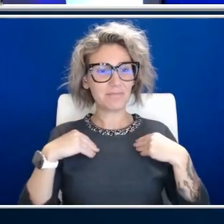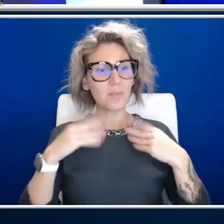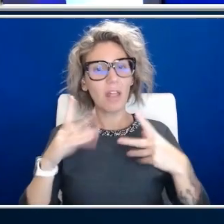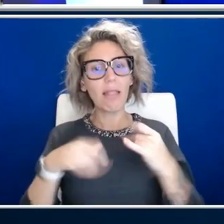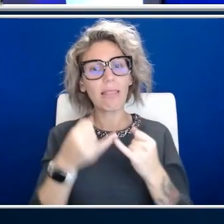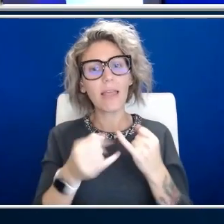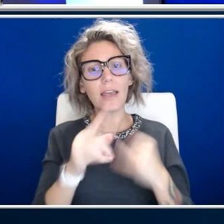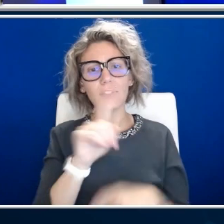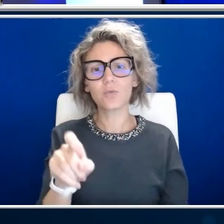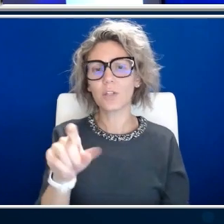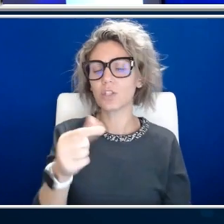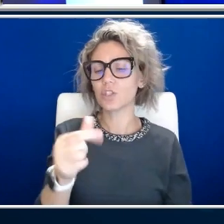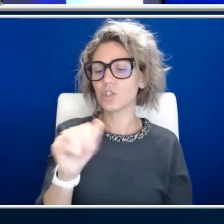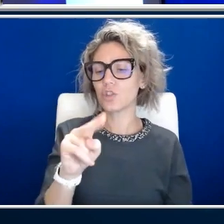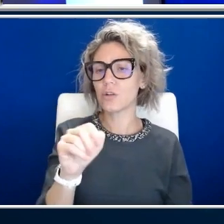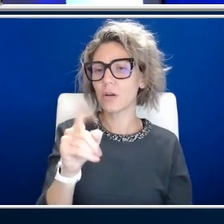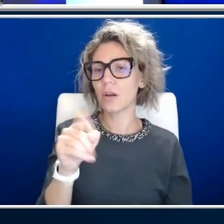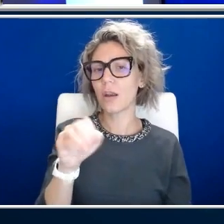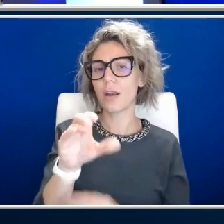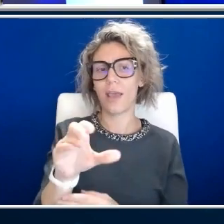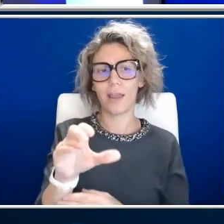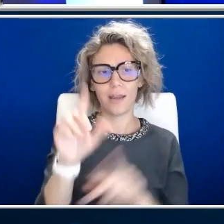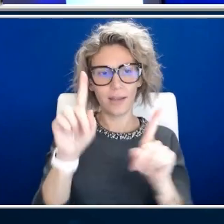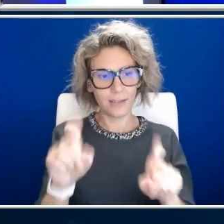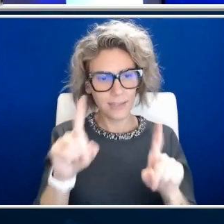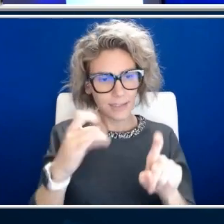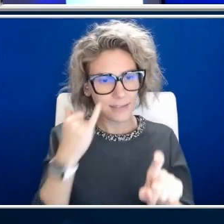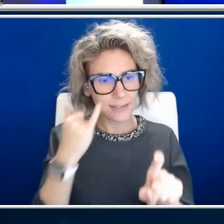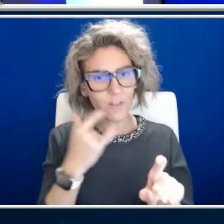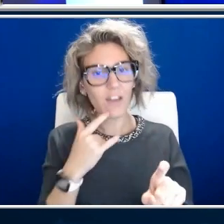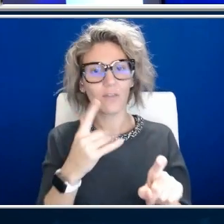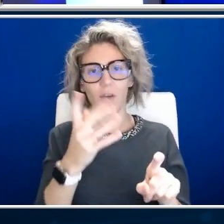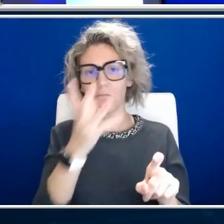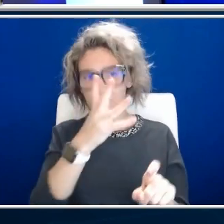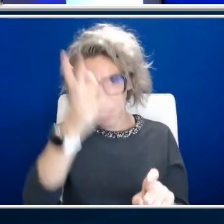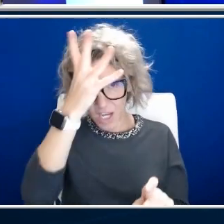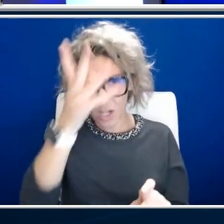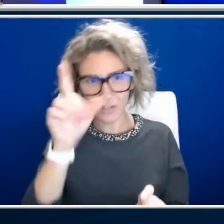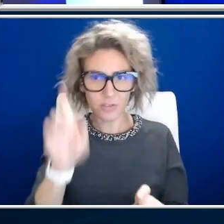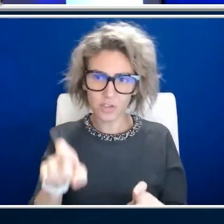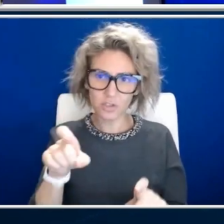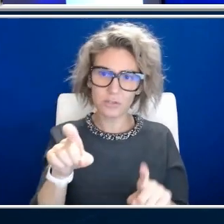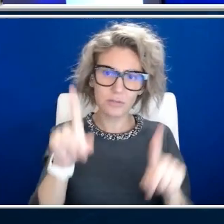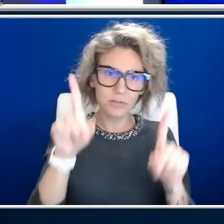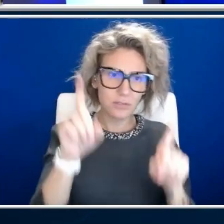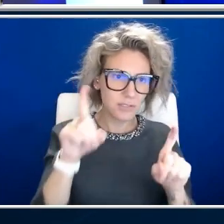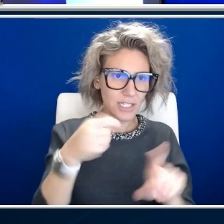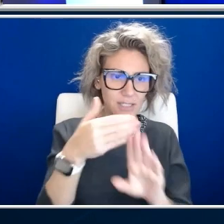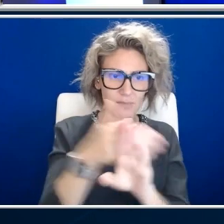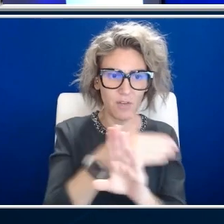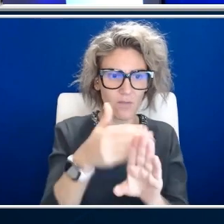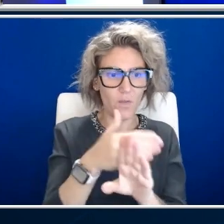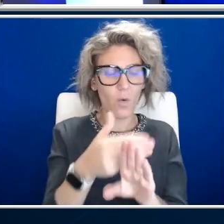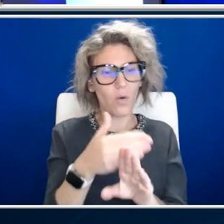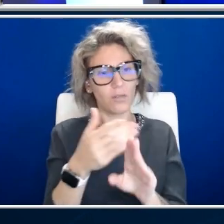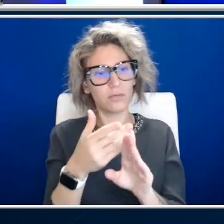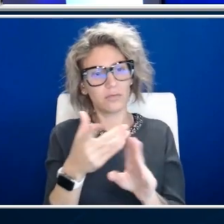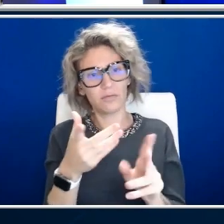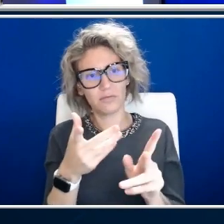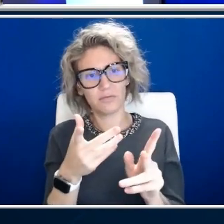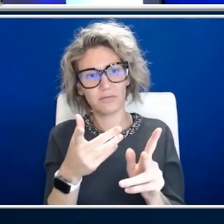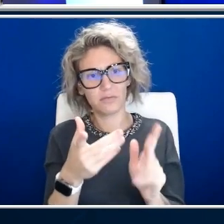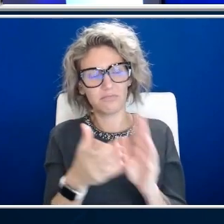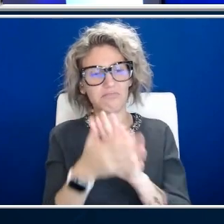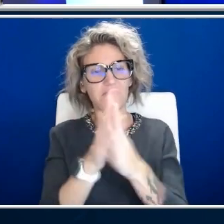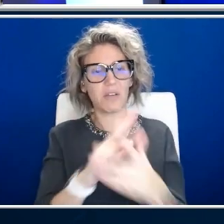reason to test for this? If you had a parent, is there something that should you test so that you can kind of get ahead of it? For general